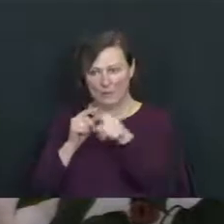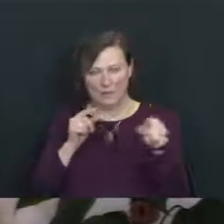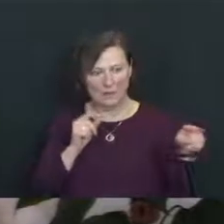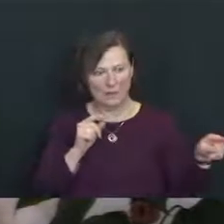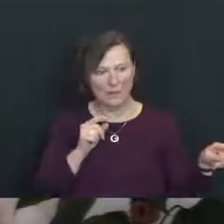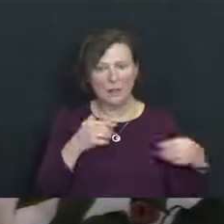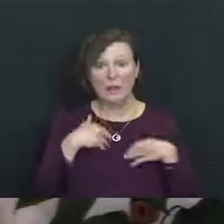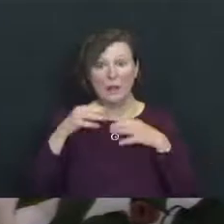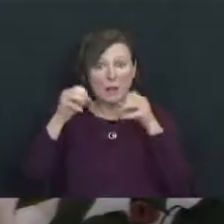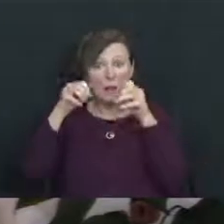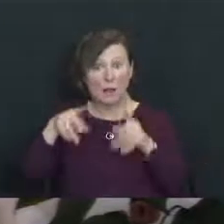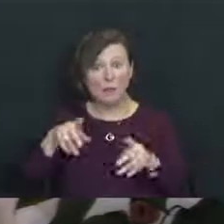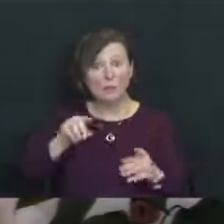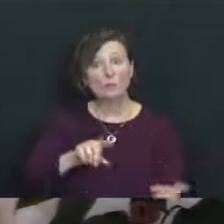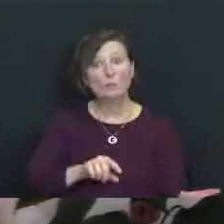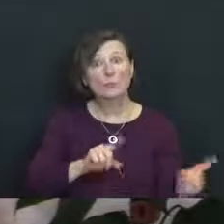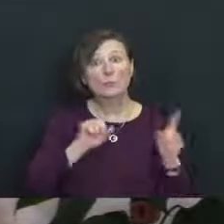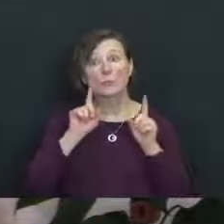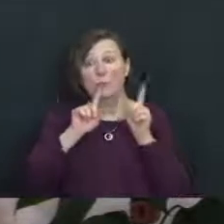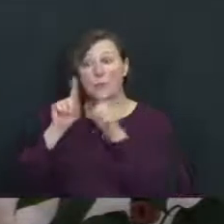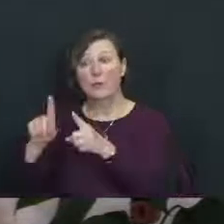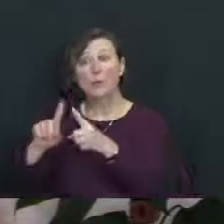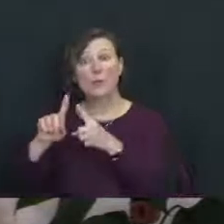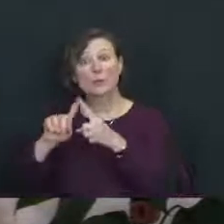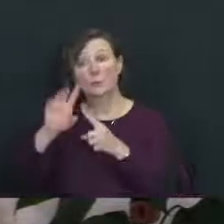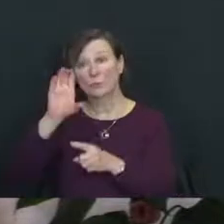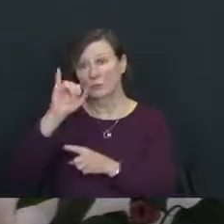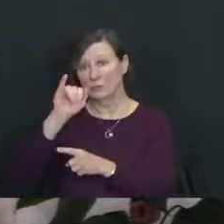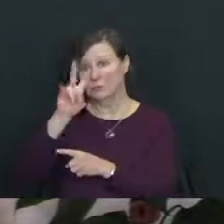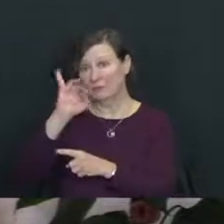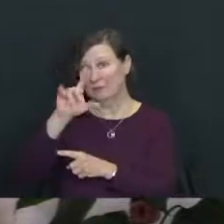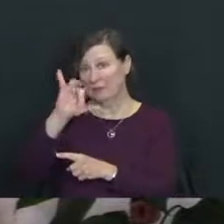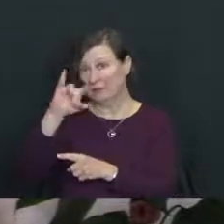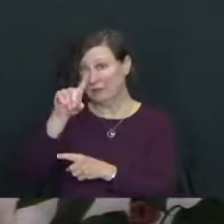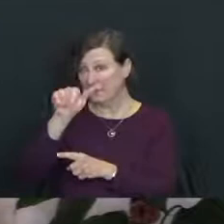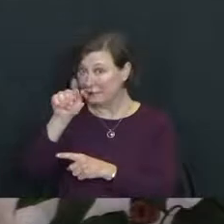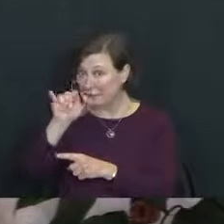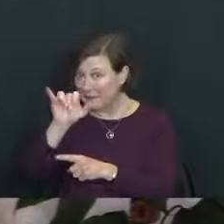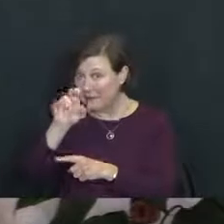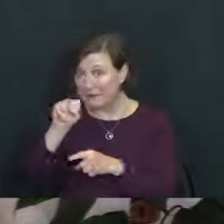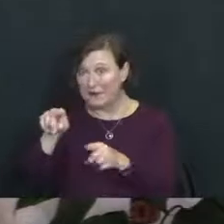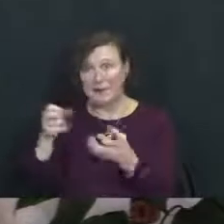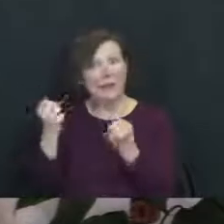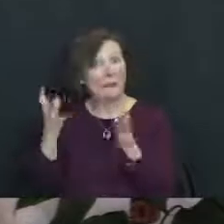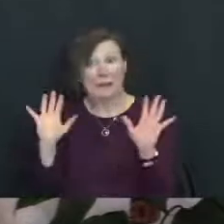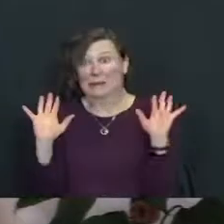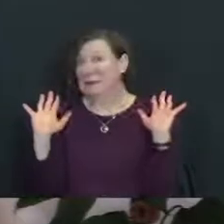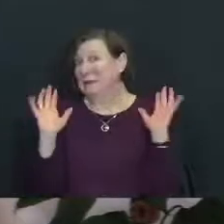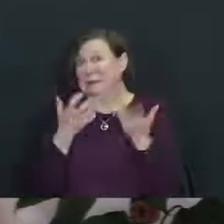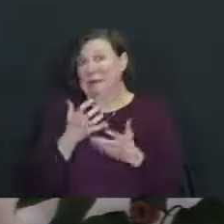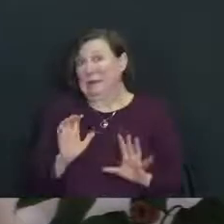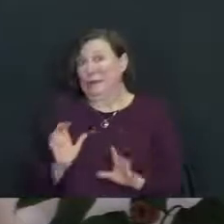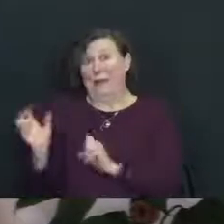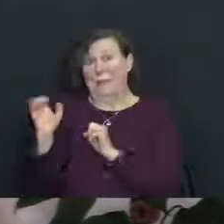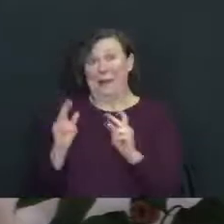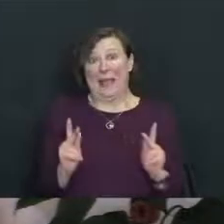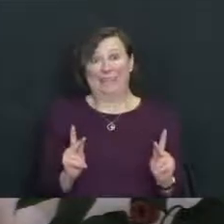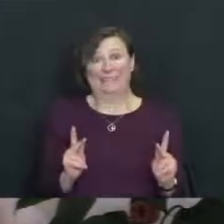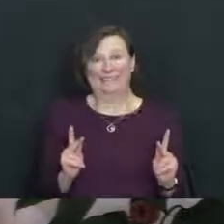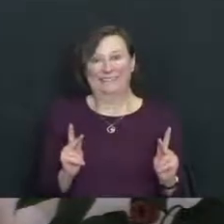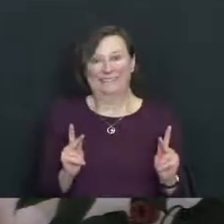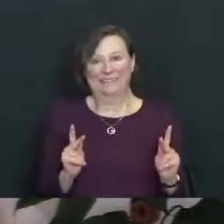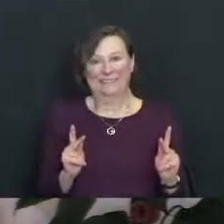to return to civilization, many people didn't want to come back. They didn't want to come back.